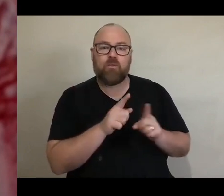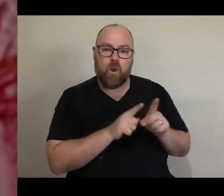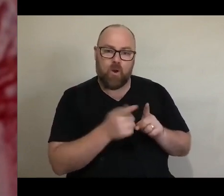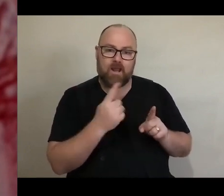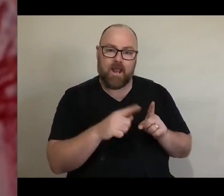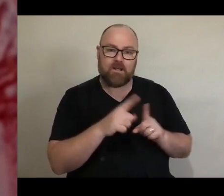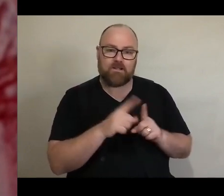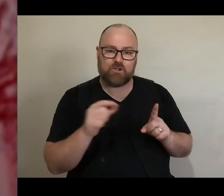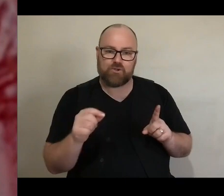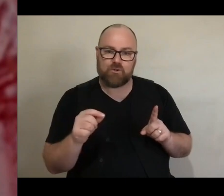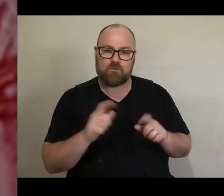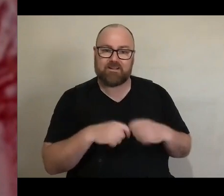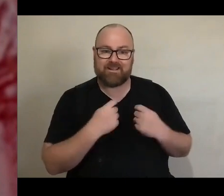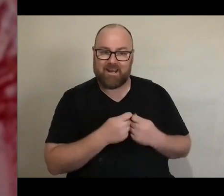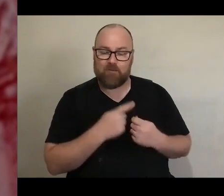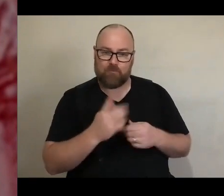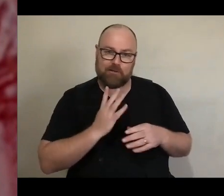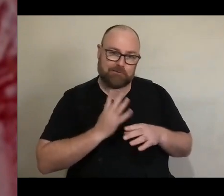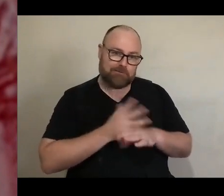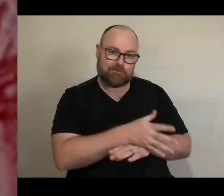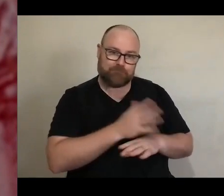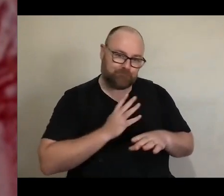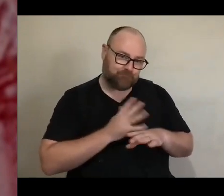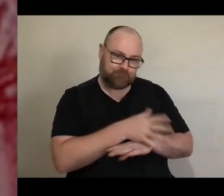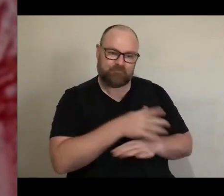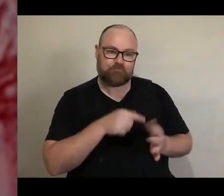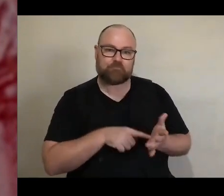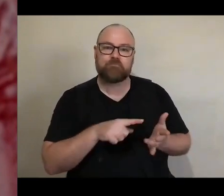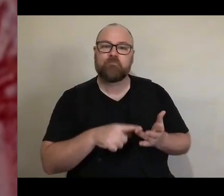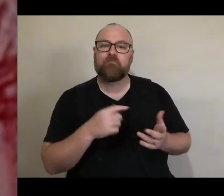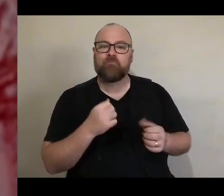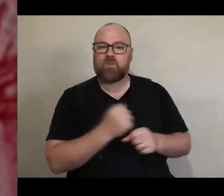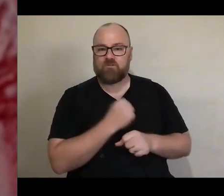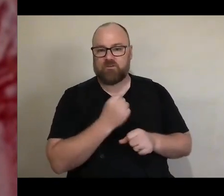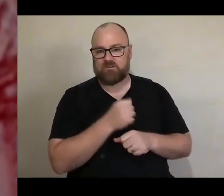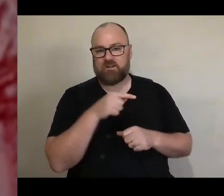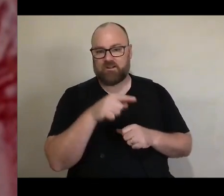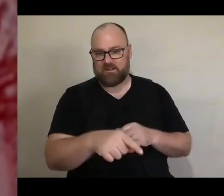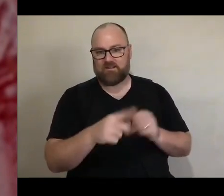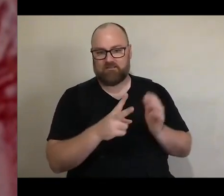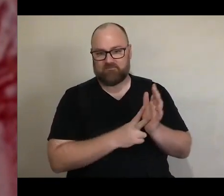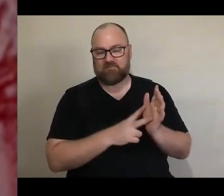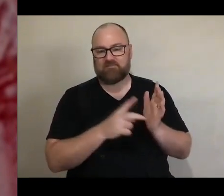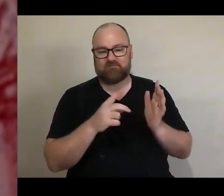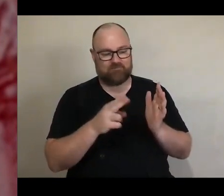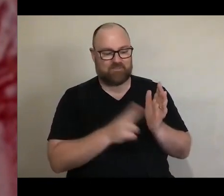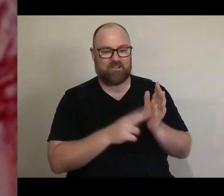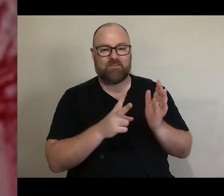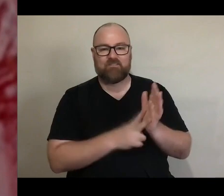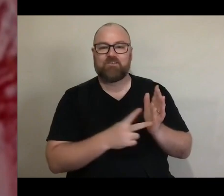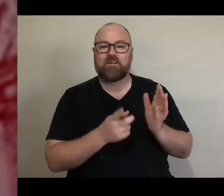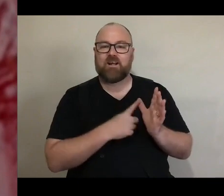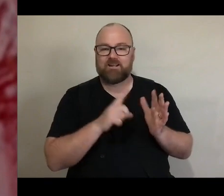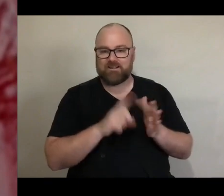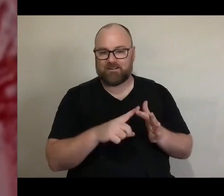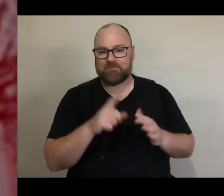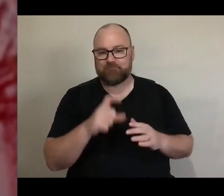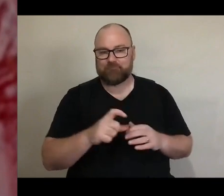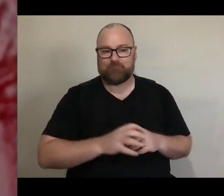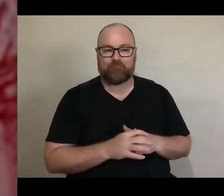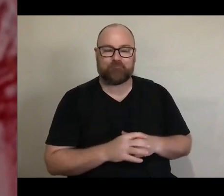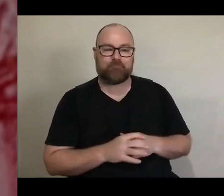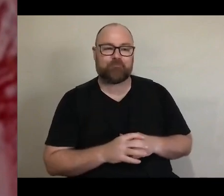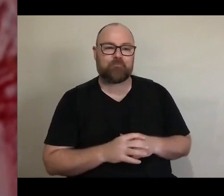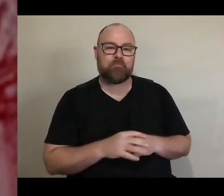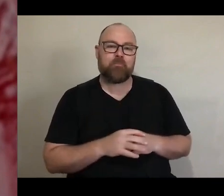been working tirelessly to produce the National Visual Art Education Conference. In particular, I really wanted to acknowledge